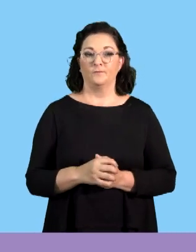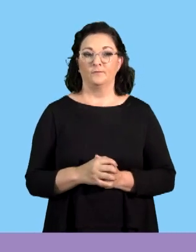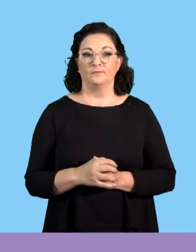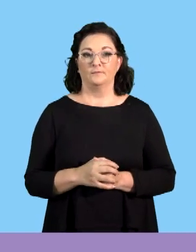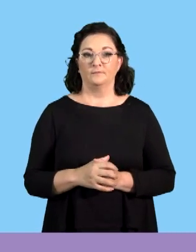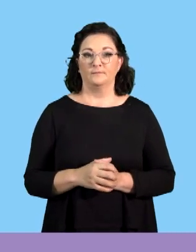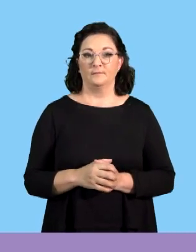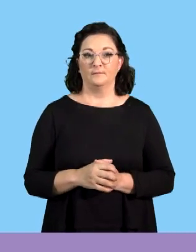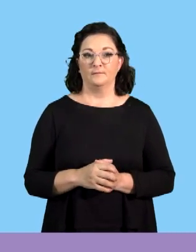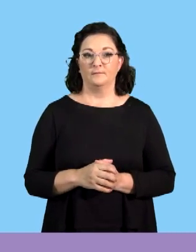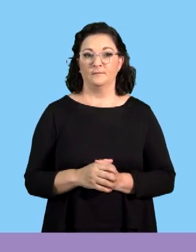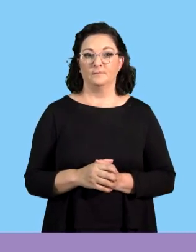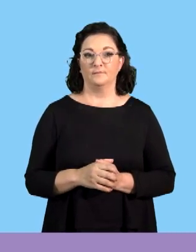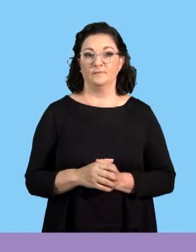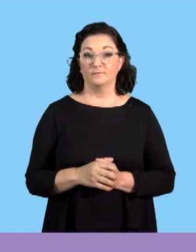5,761.